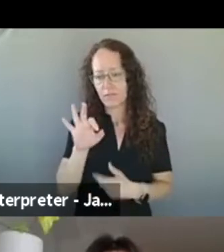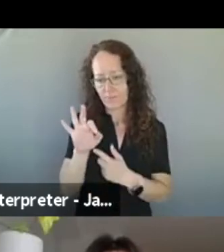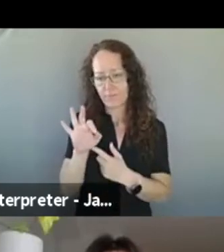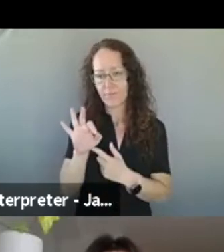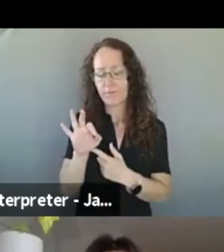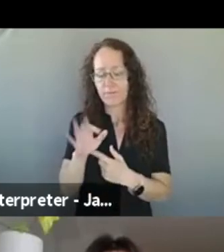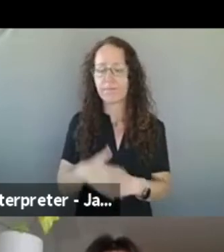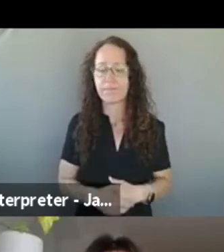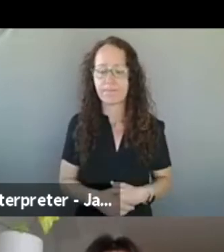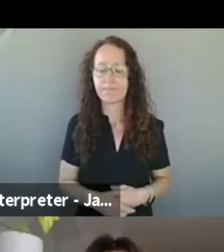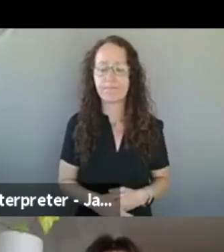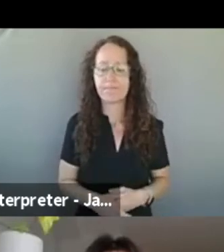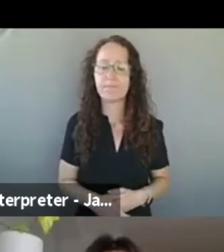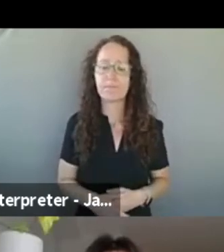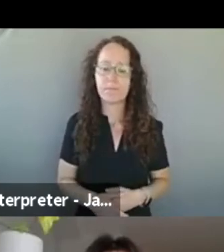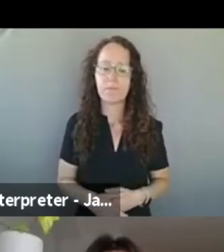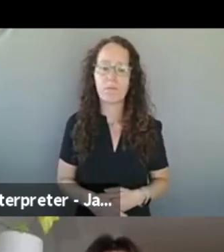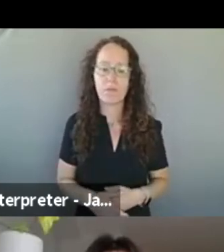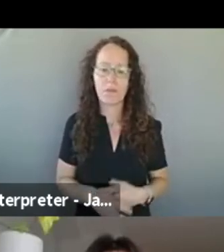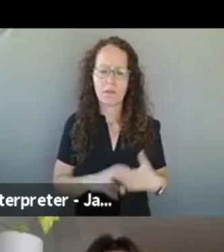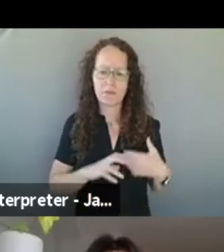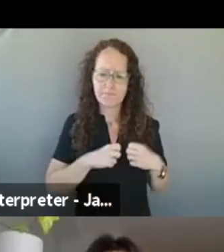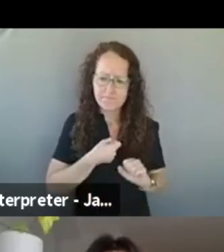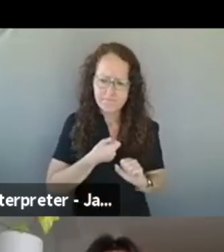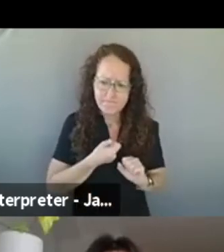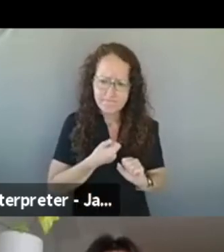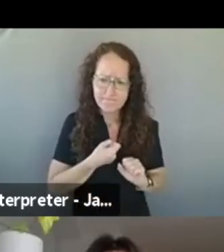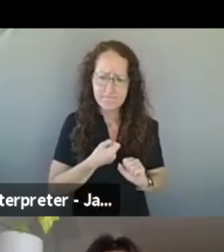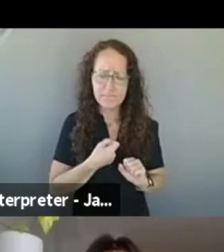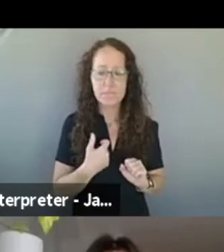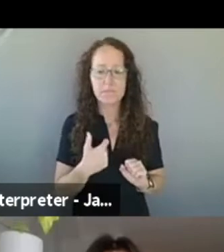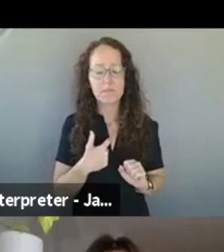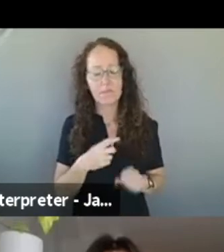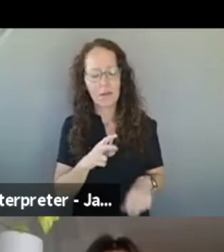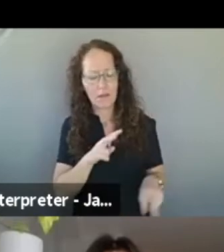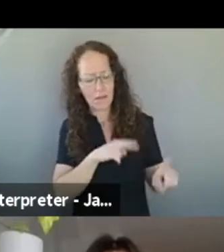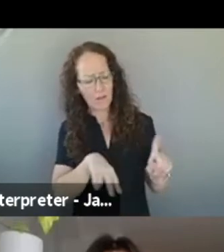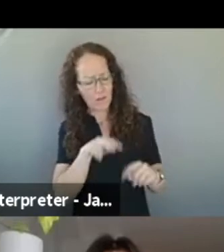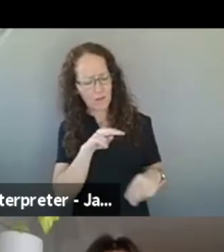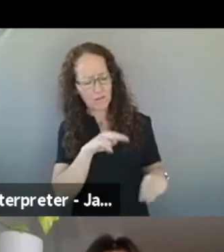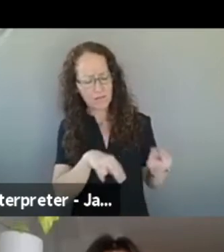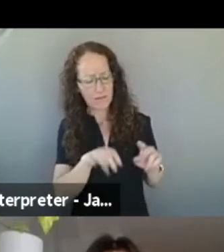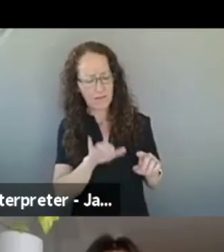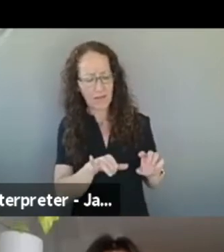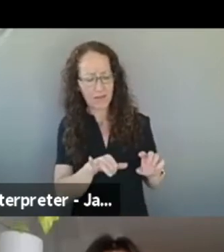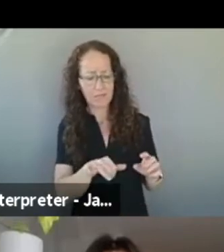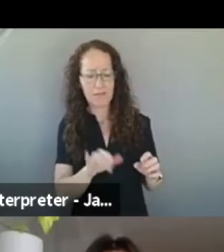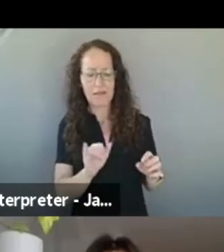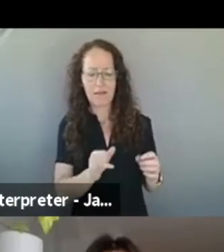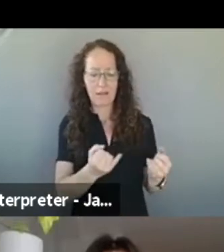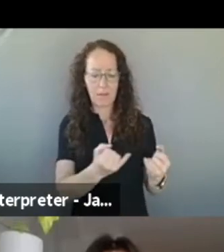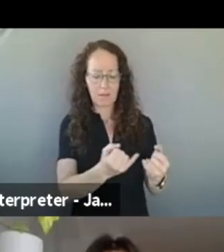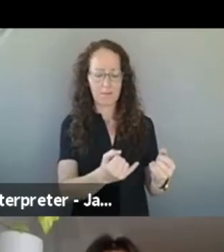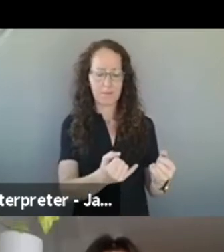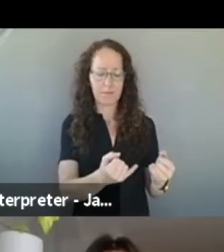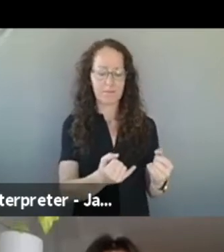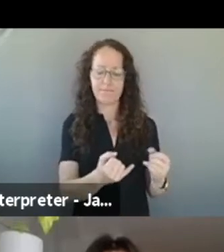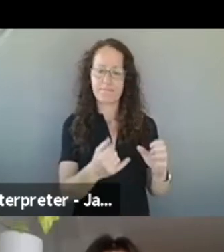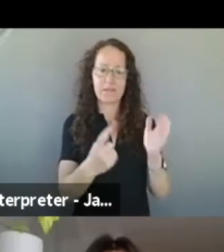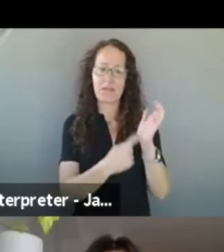The way I look at grief is as a bit of a ring of fire that we need to pass